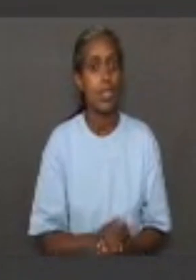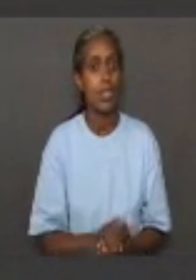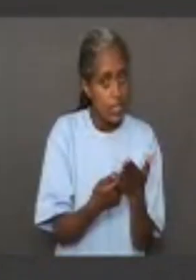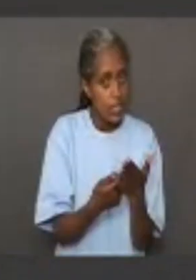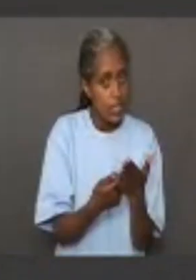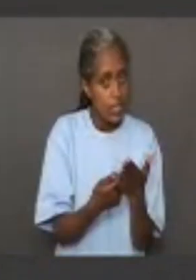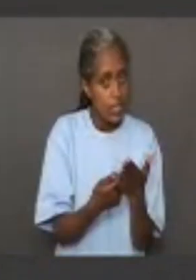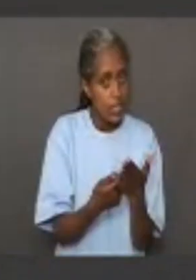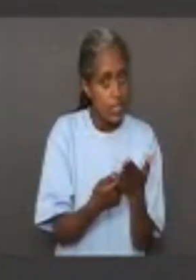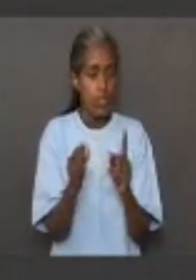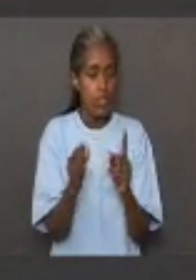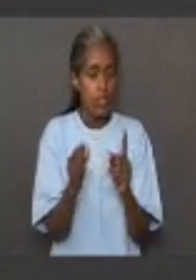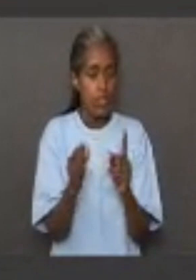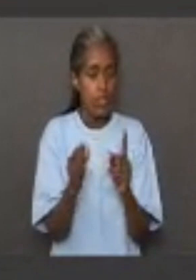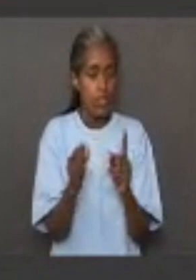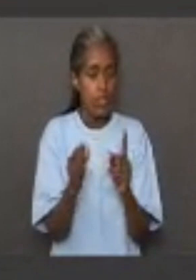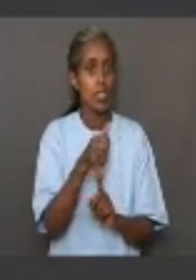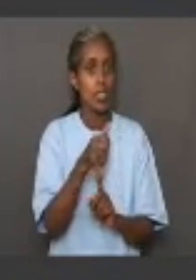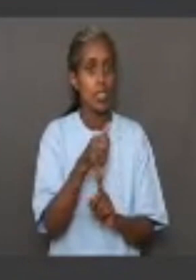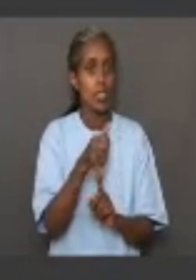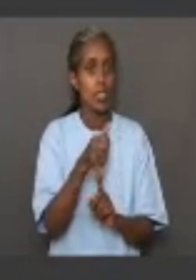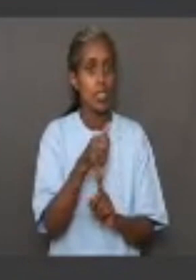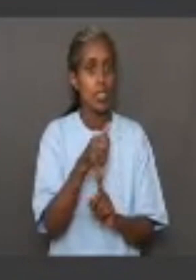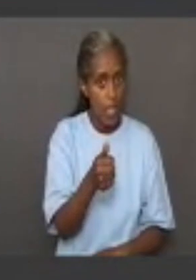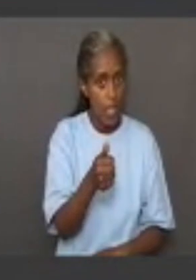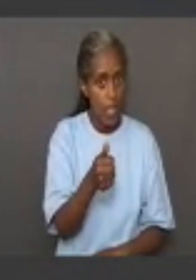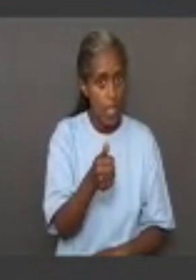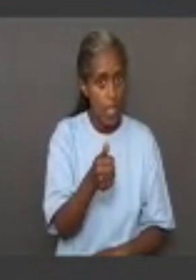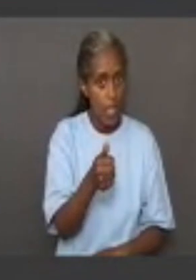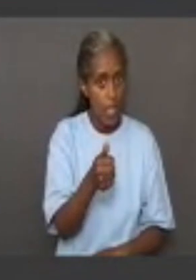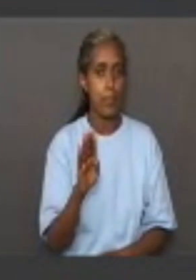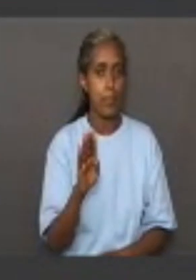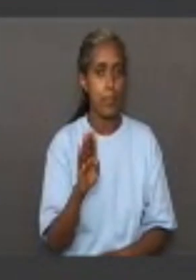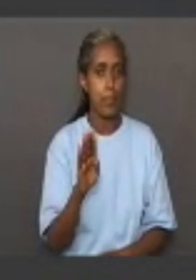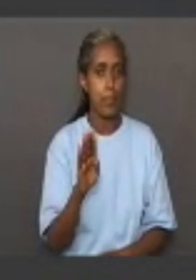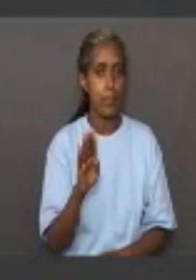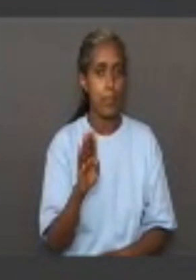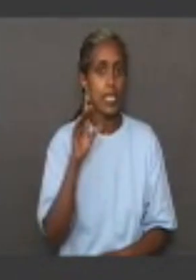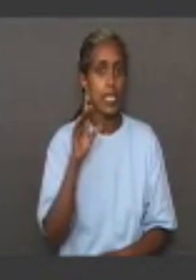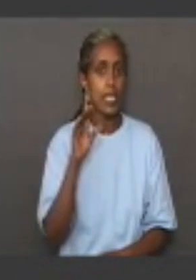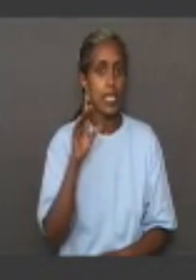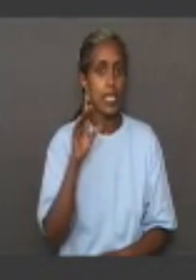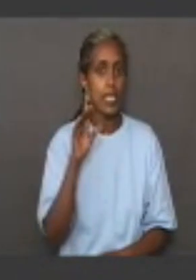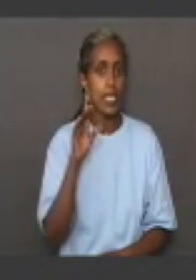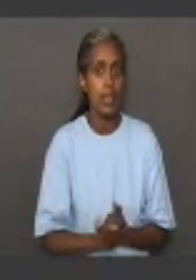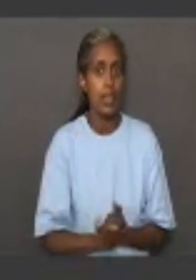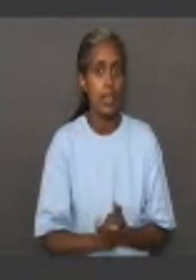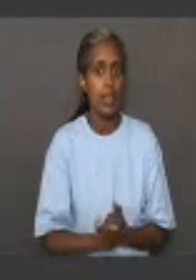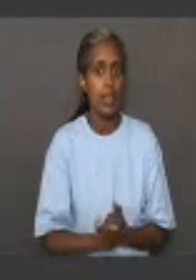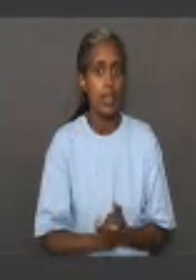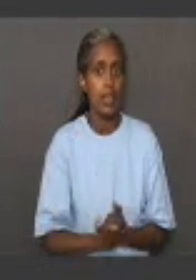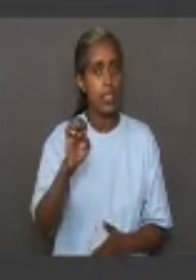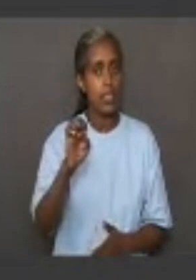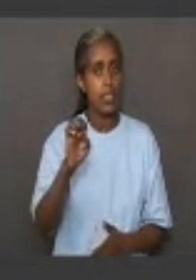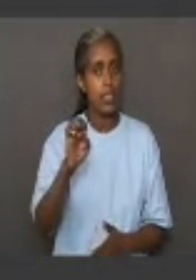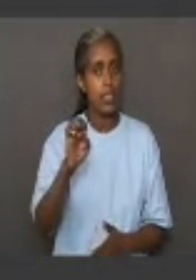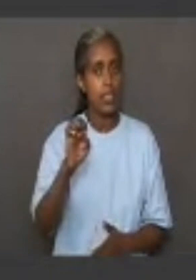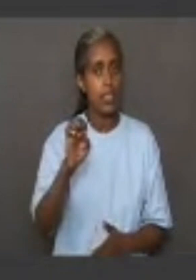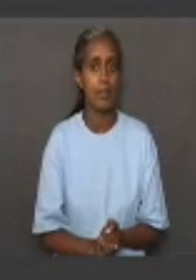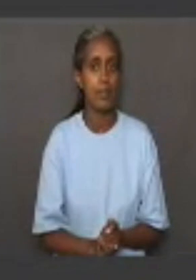This is the set containing A, B, D,